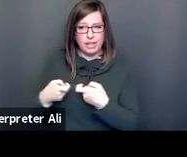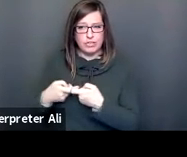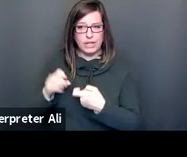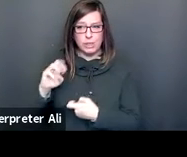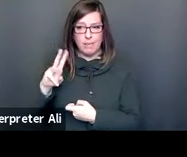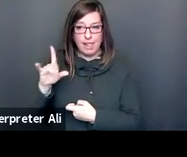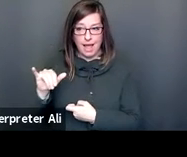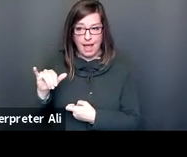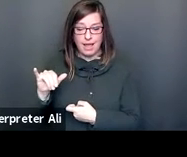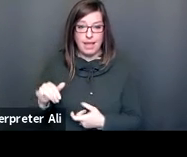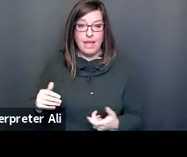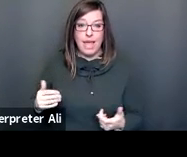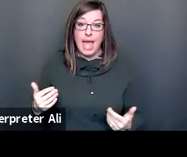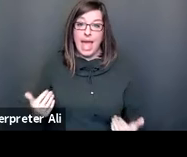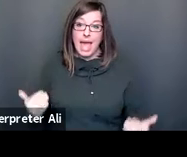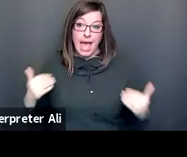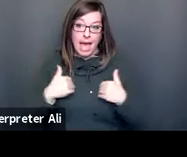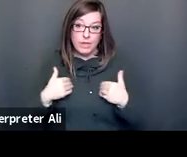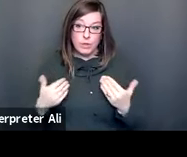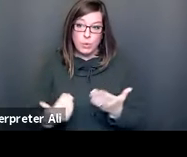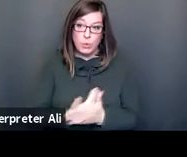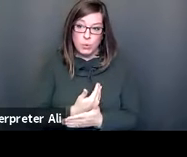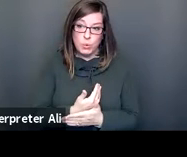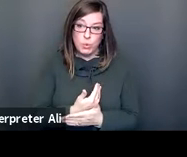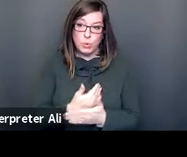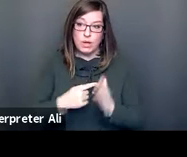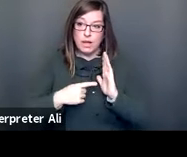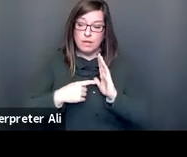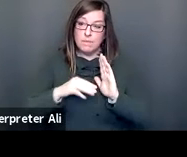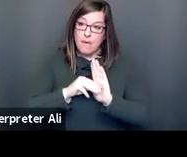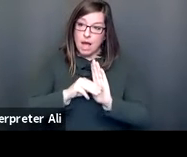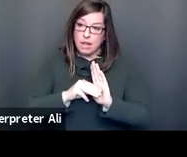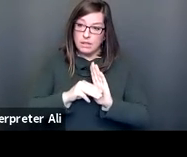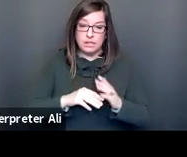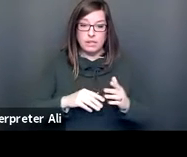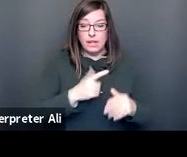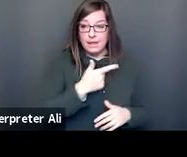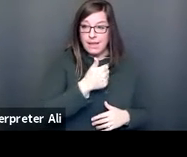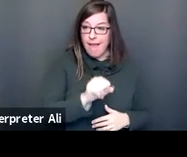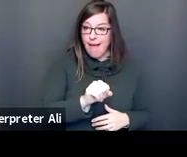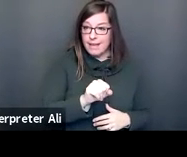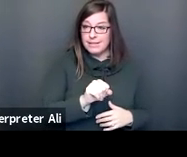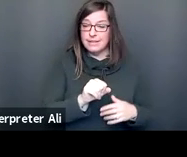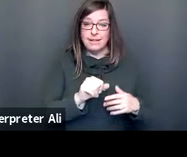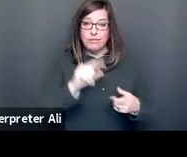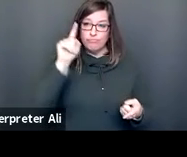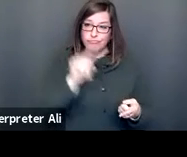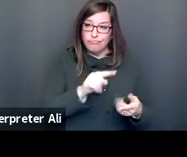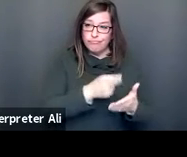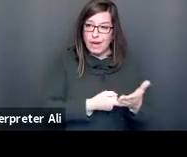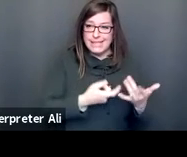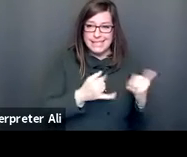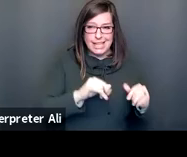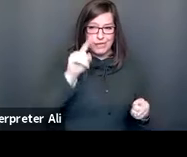we create more innovative models that link gas with reduced demand, begin to implement those types